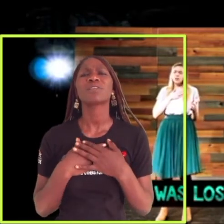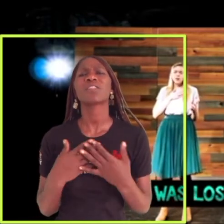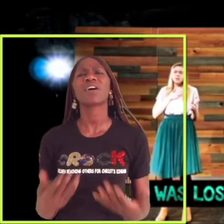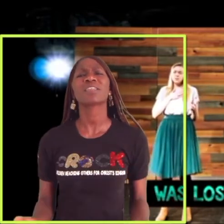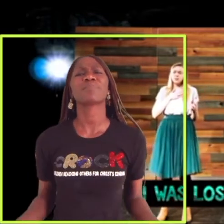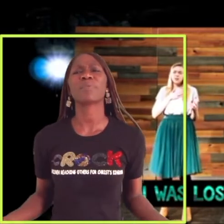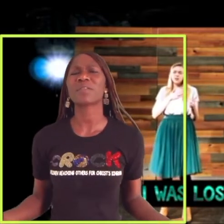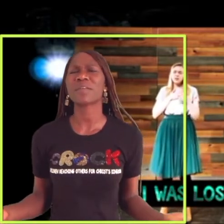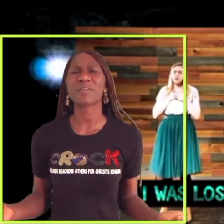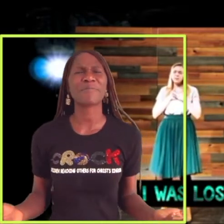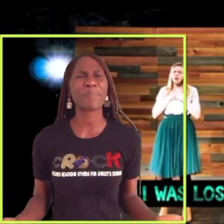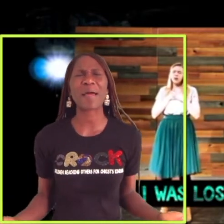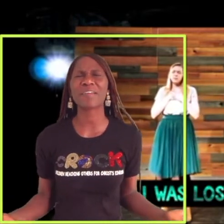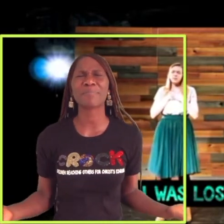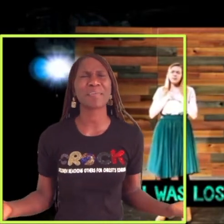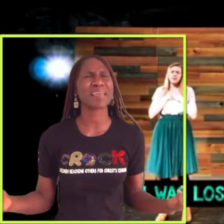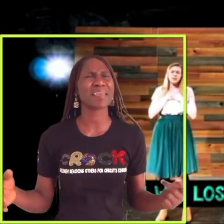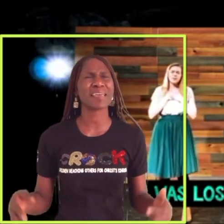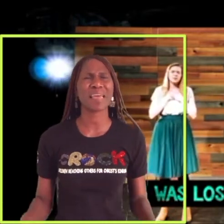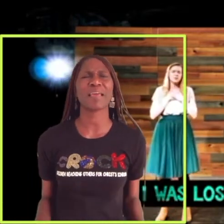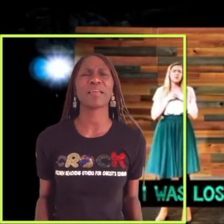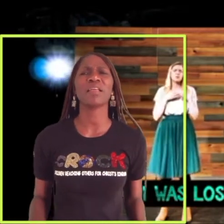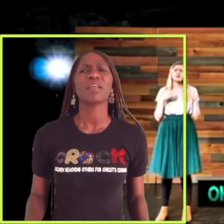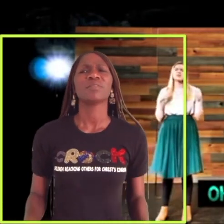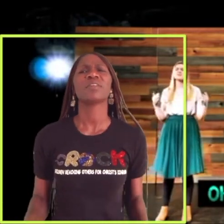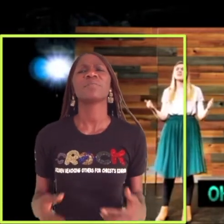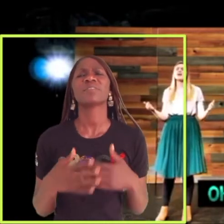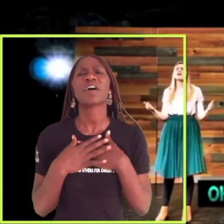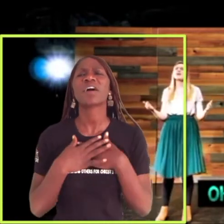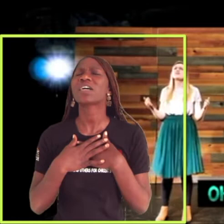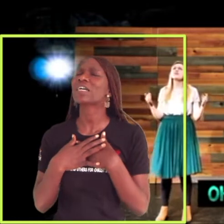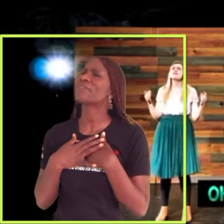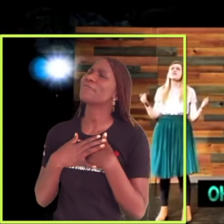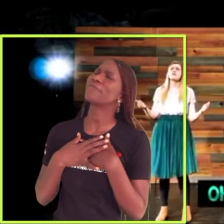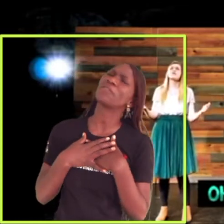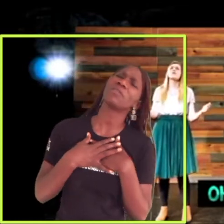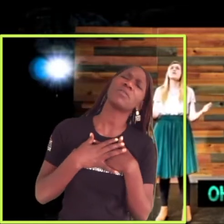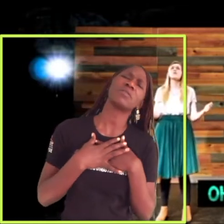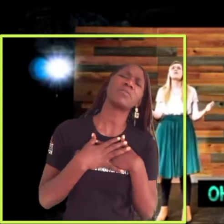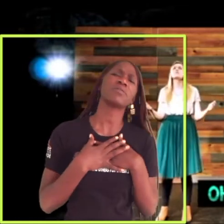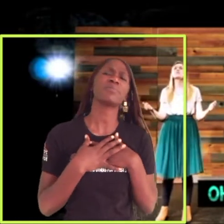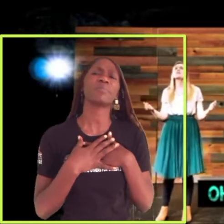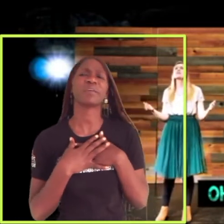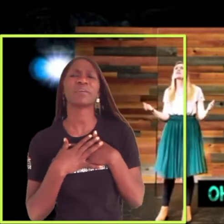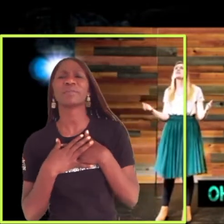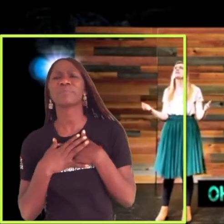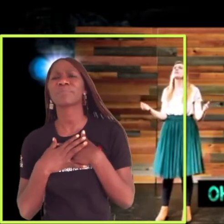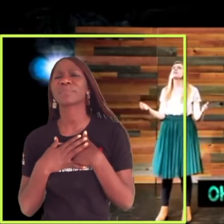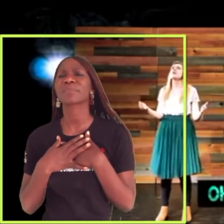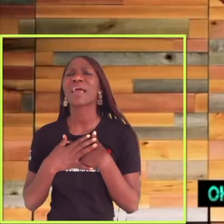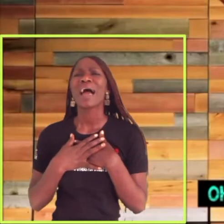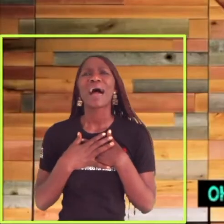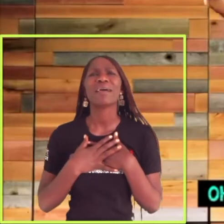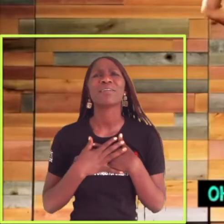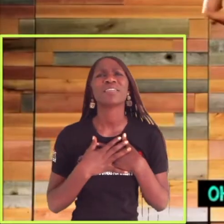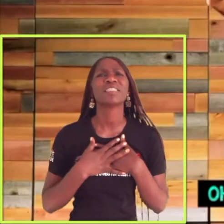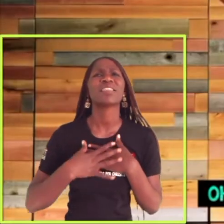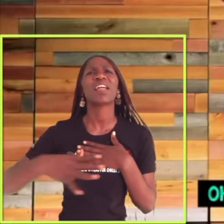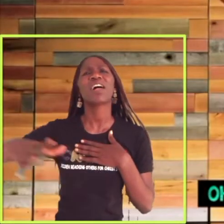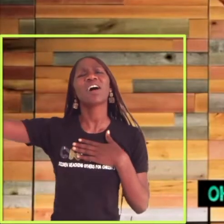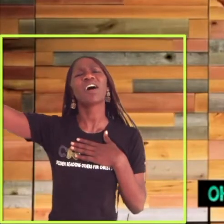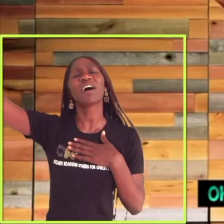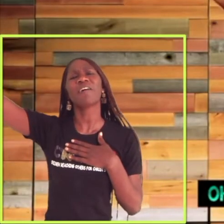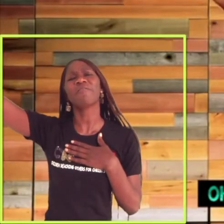I was lost, but He brought me in. Oh, His love for me. Oh,